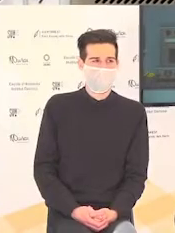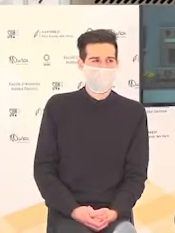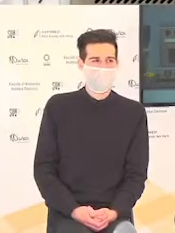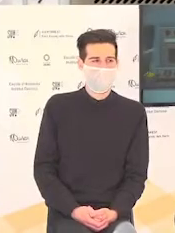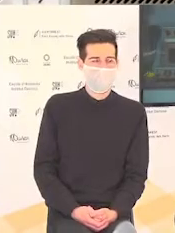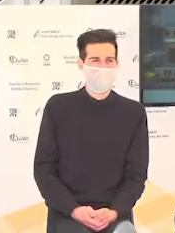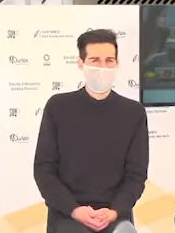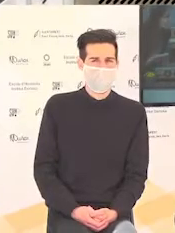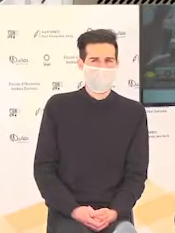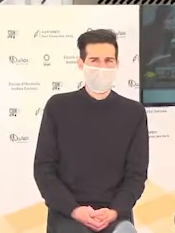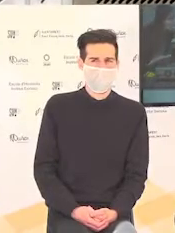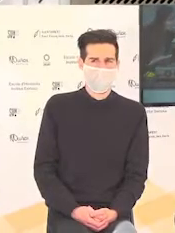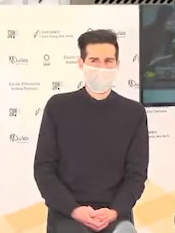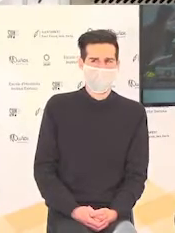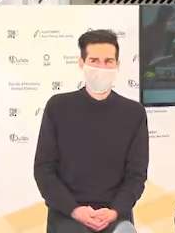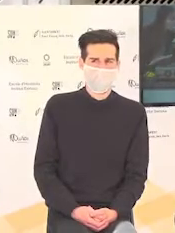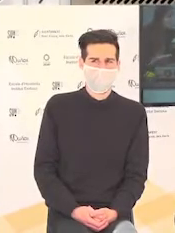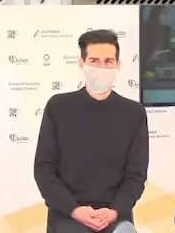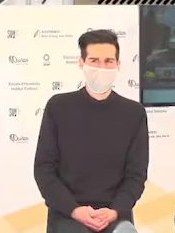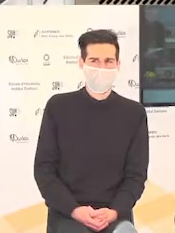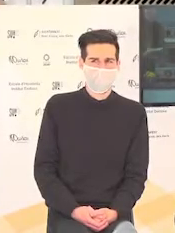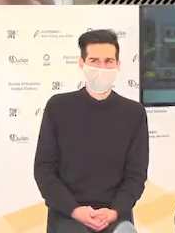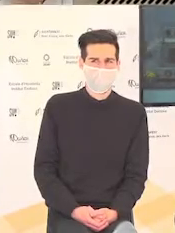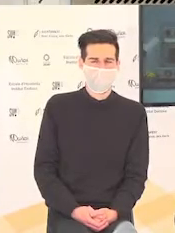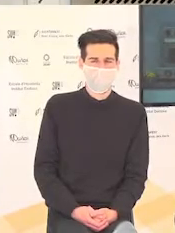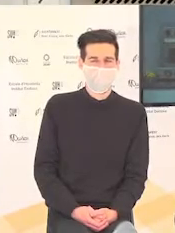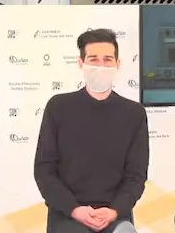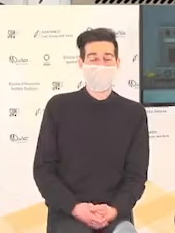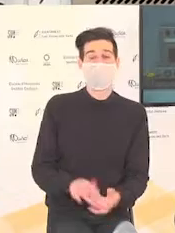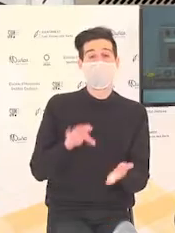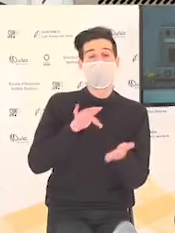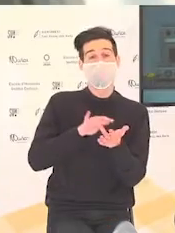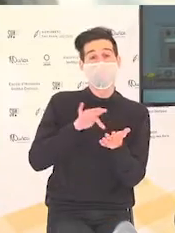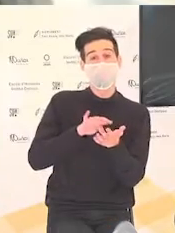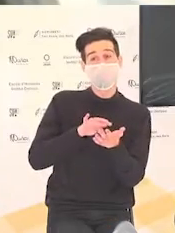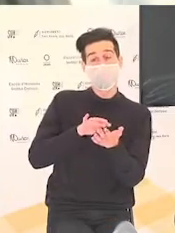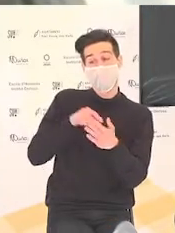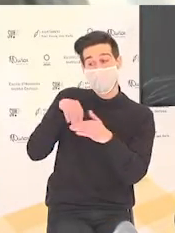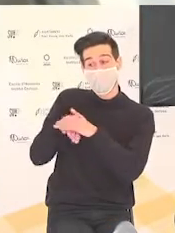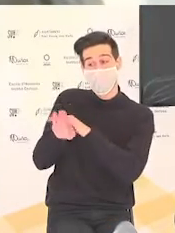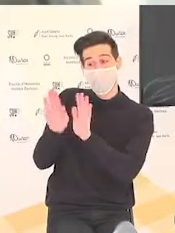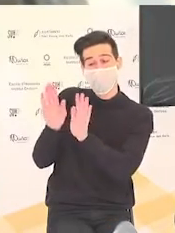Could you say that again? Sorry. 5 minute timer. Lo vamos a dejar durante 5 minutos.